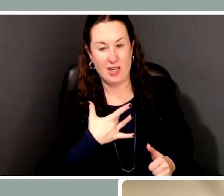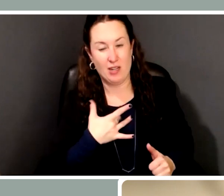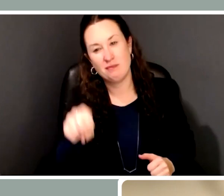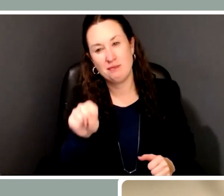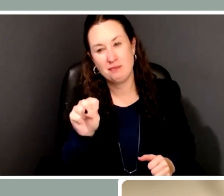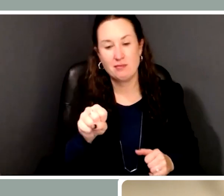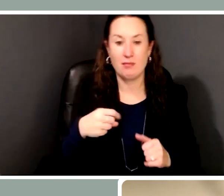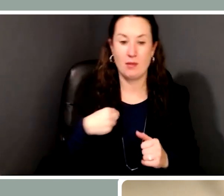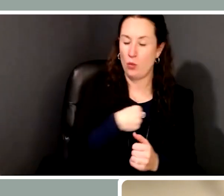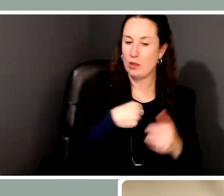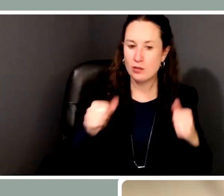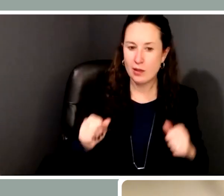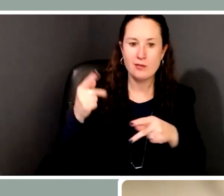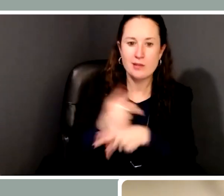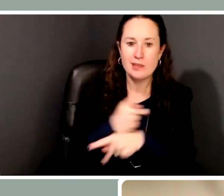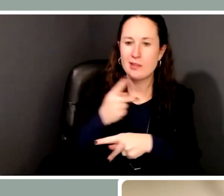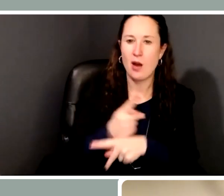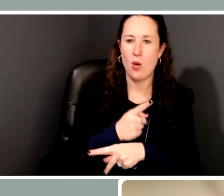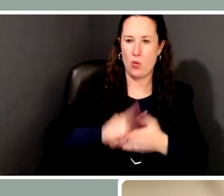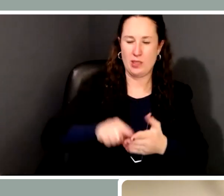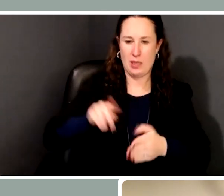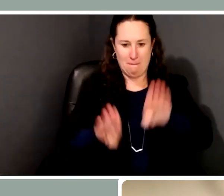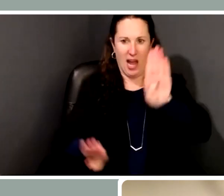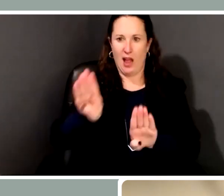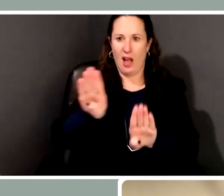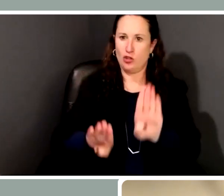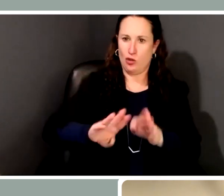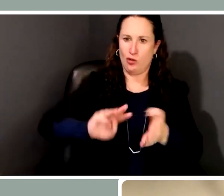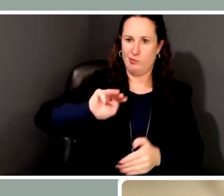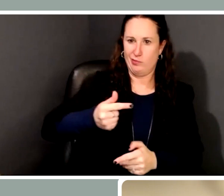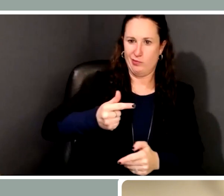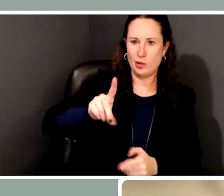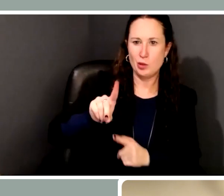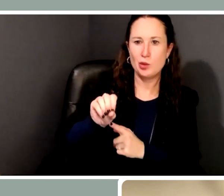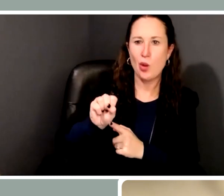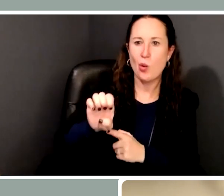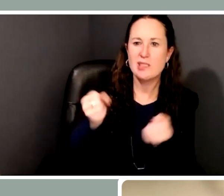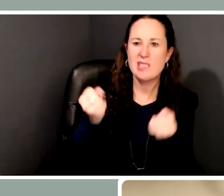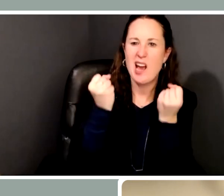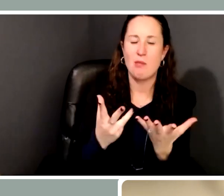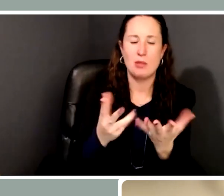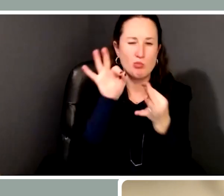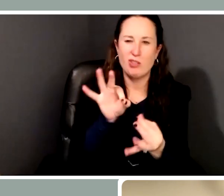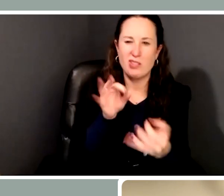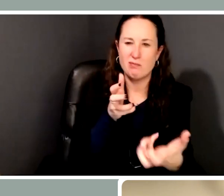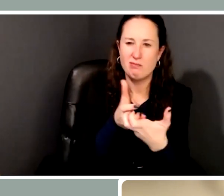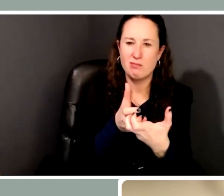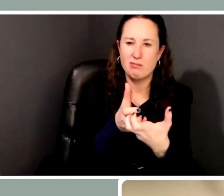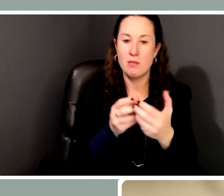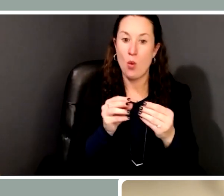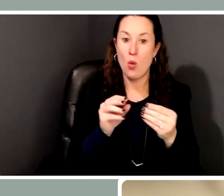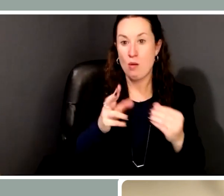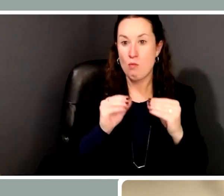to figure out what is the biological dose, like what dose do we need to go to, the lowest dose that we can go to for it